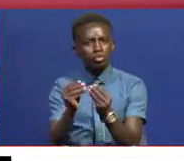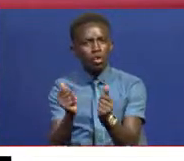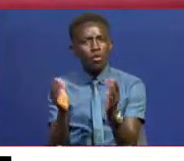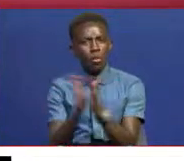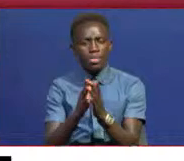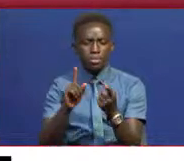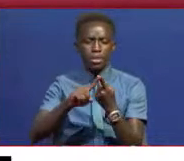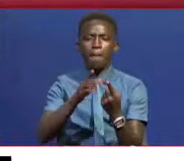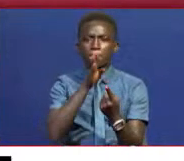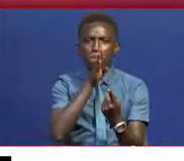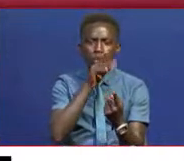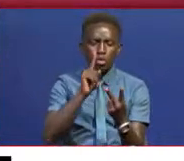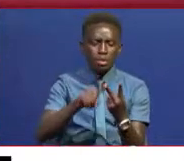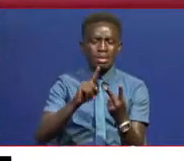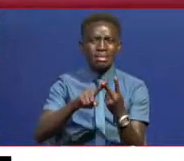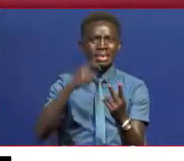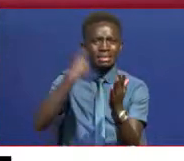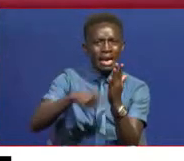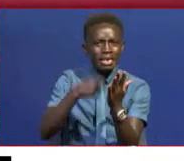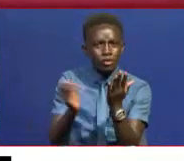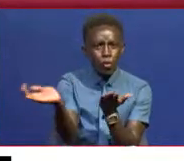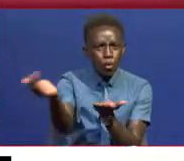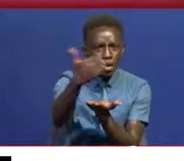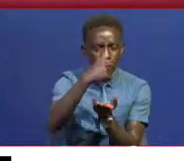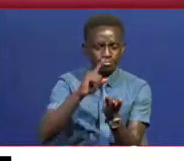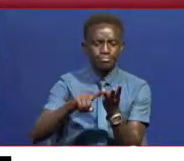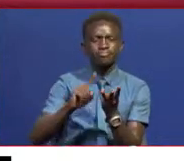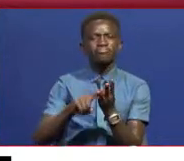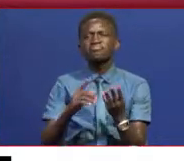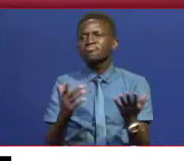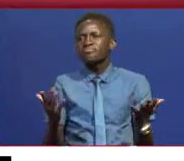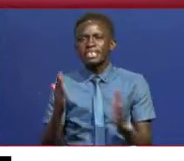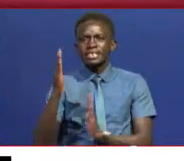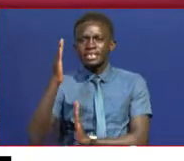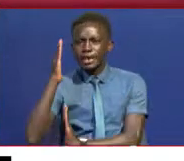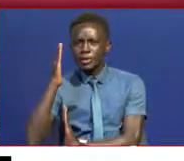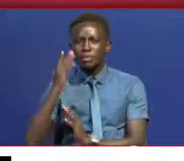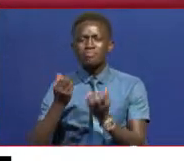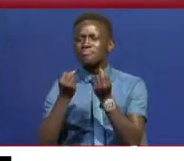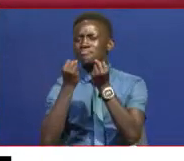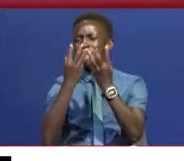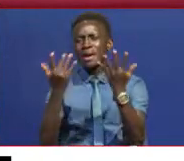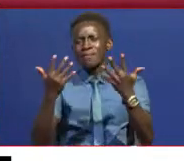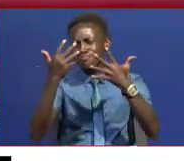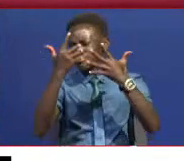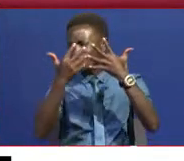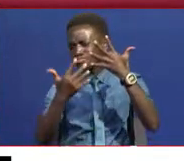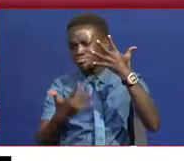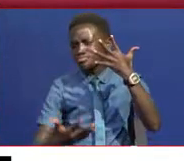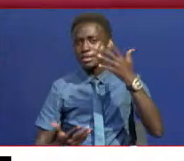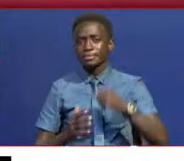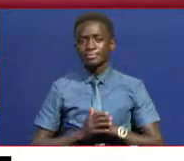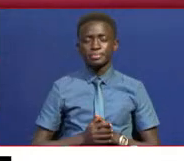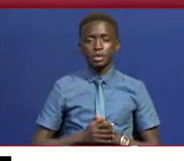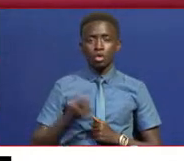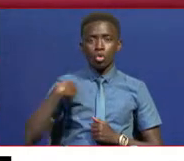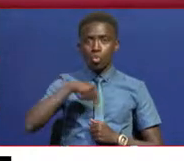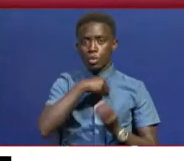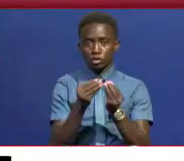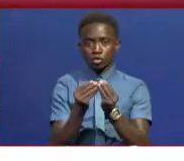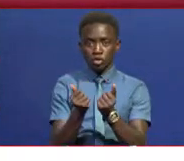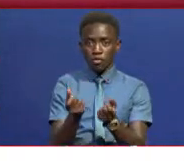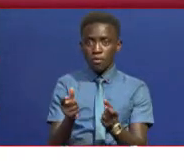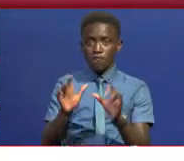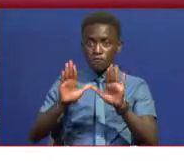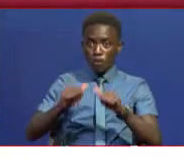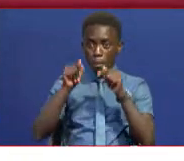deal with security, and so many other things. And what we are addressing here, and the resolve that we shall have in making sure